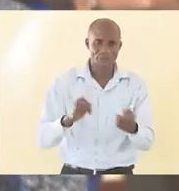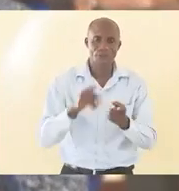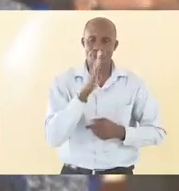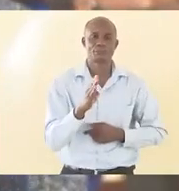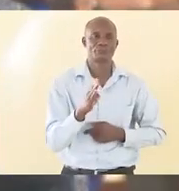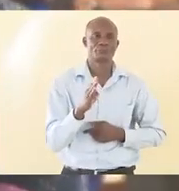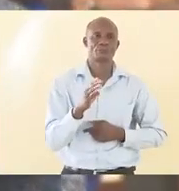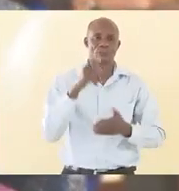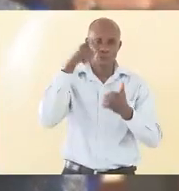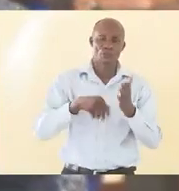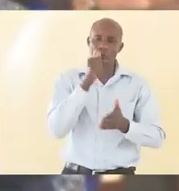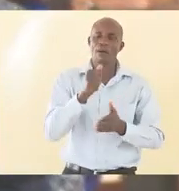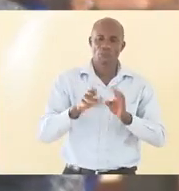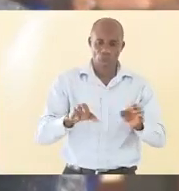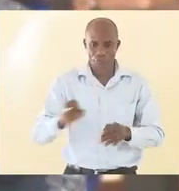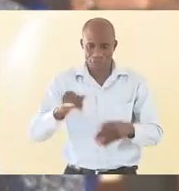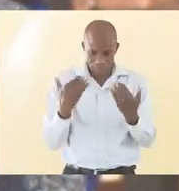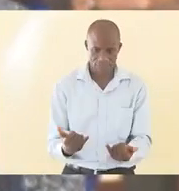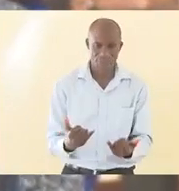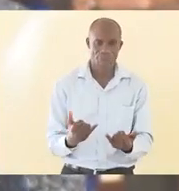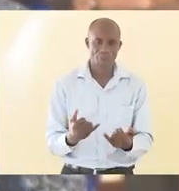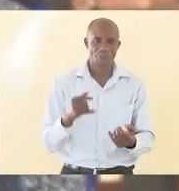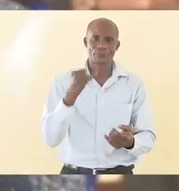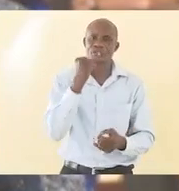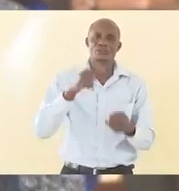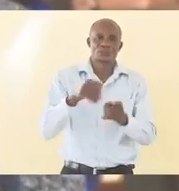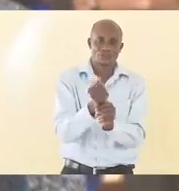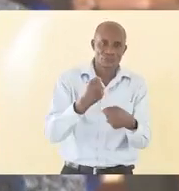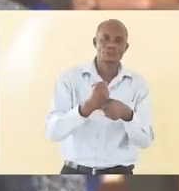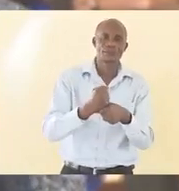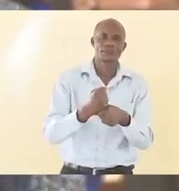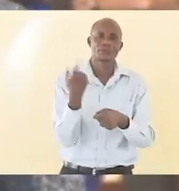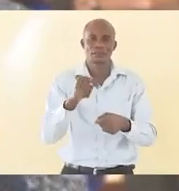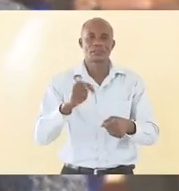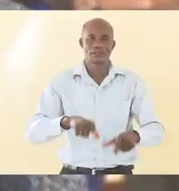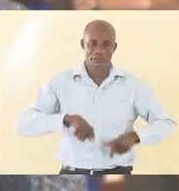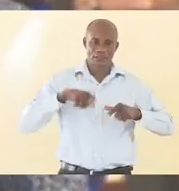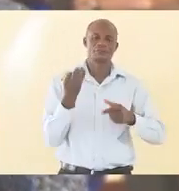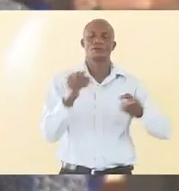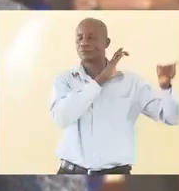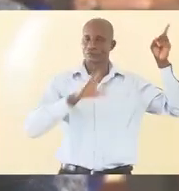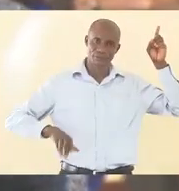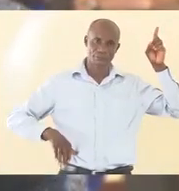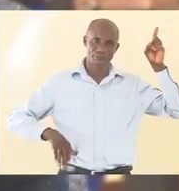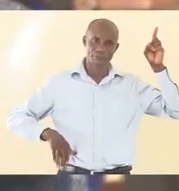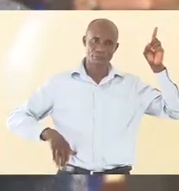And since then, what I'm doing now is to make the life of Christ